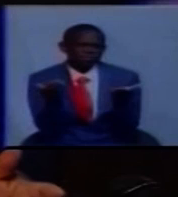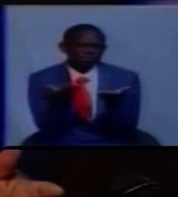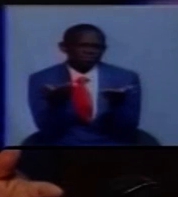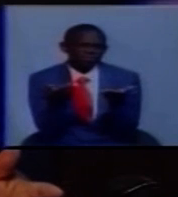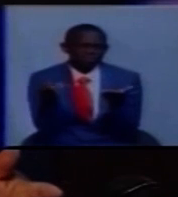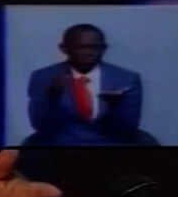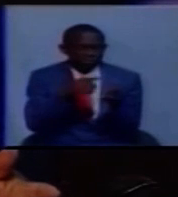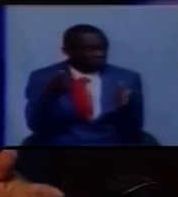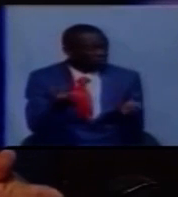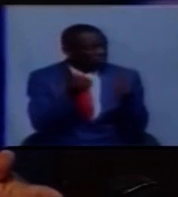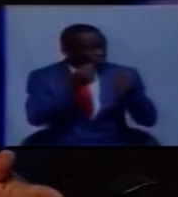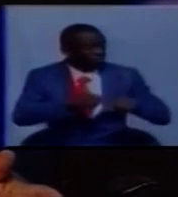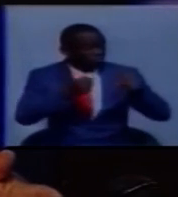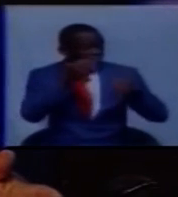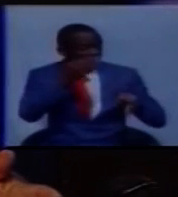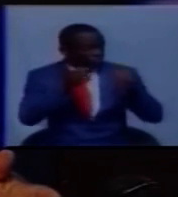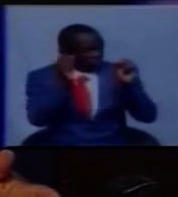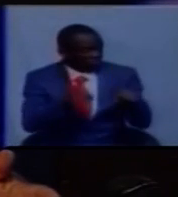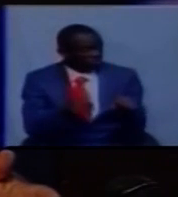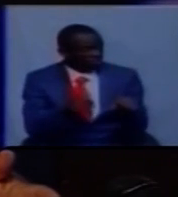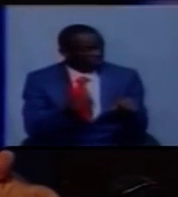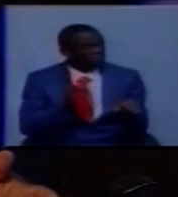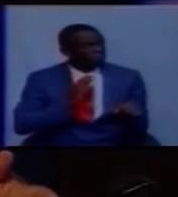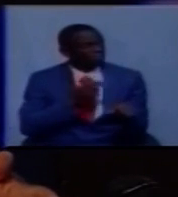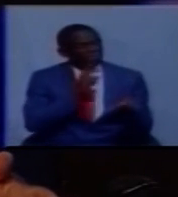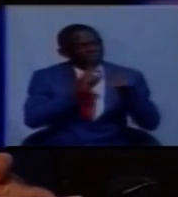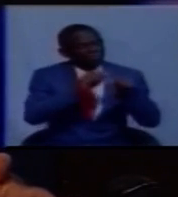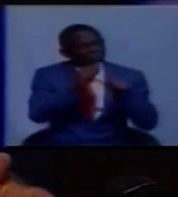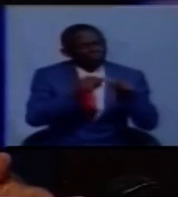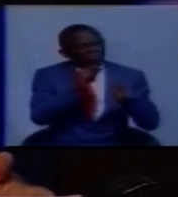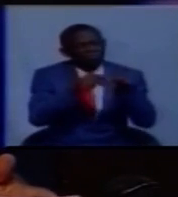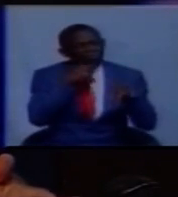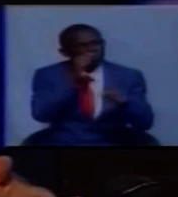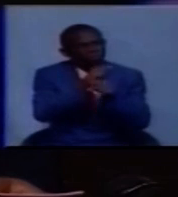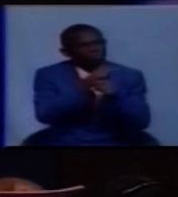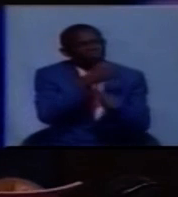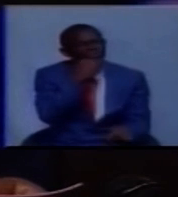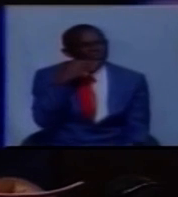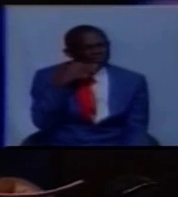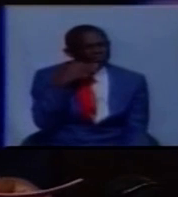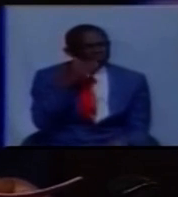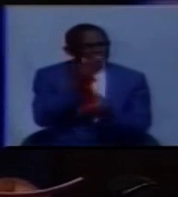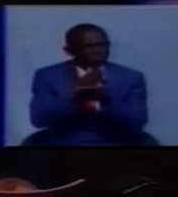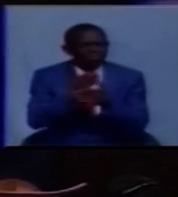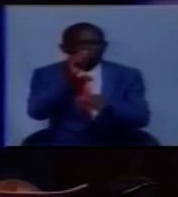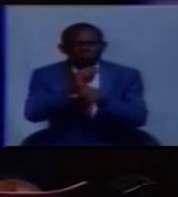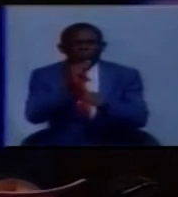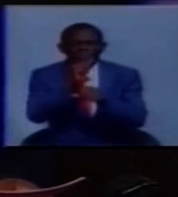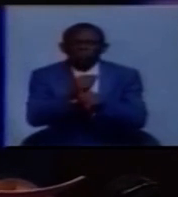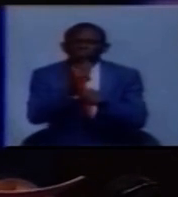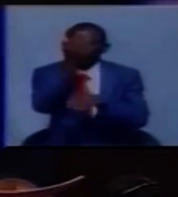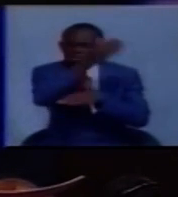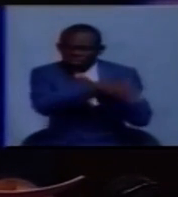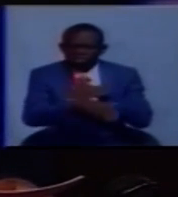talking about people in industries that are locked up at times, abused, paid salaries that are below the minimum